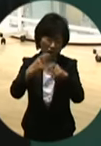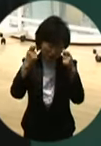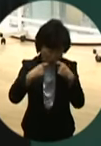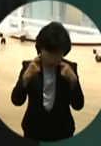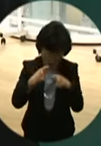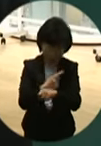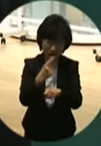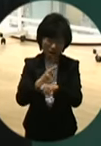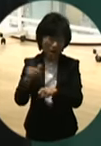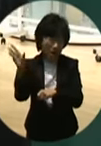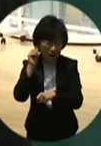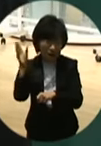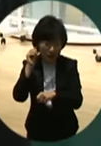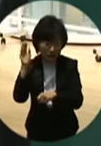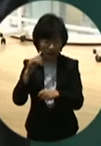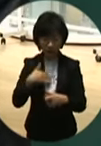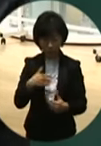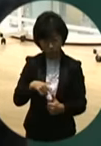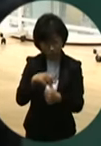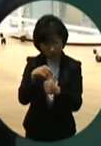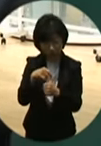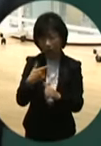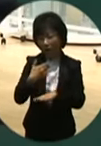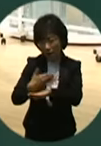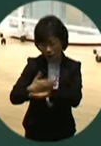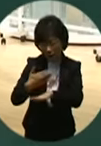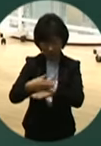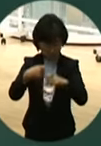after that, she was so thankful for being saved by God's